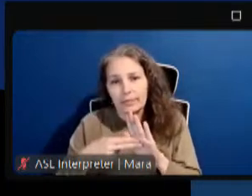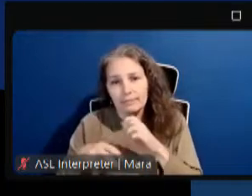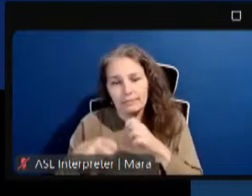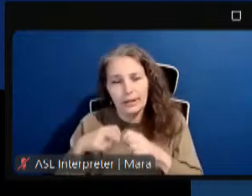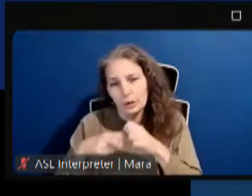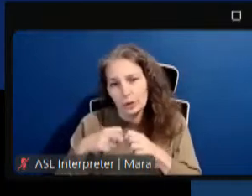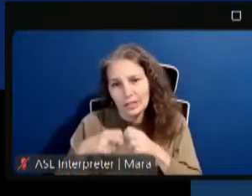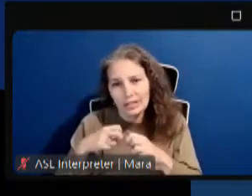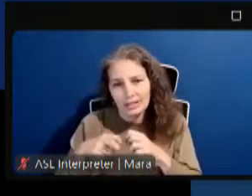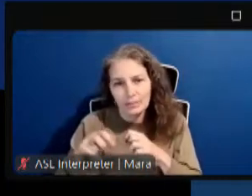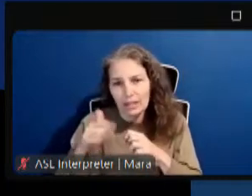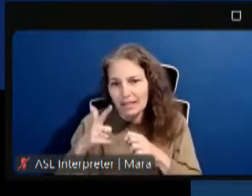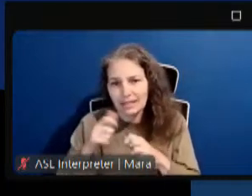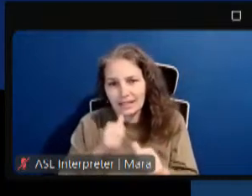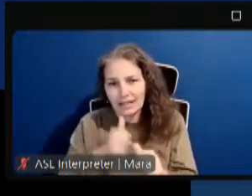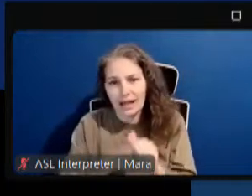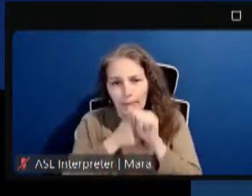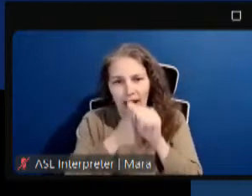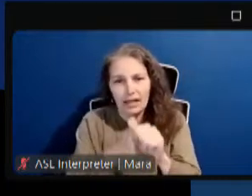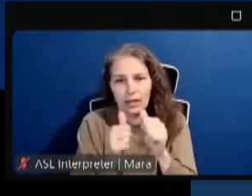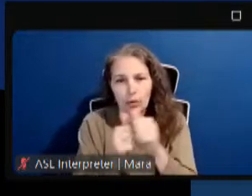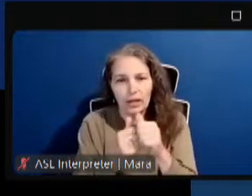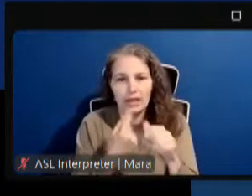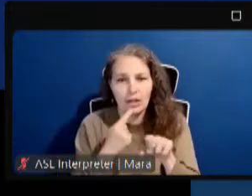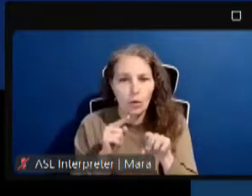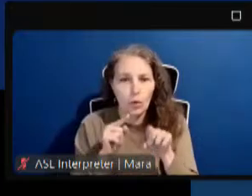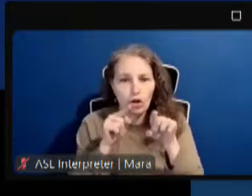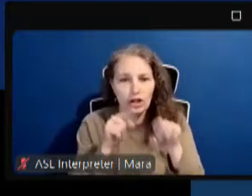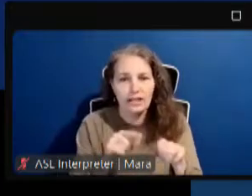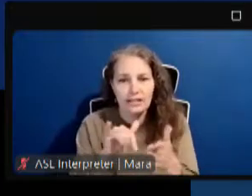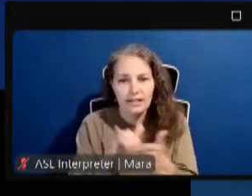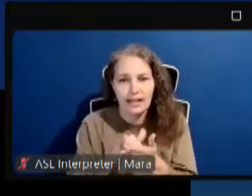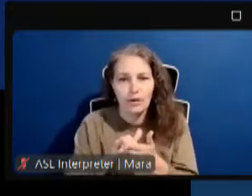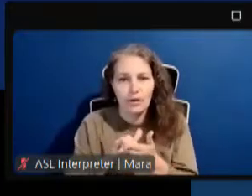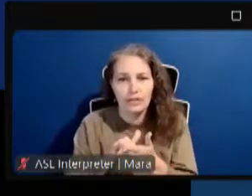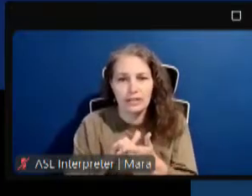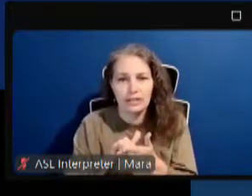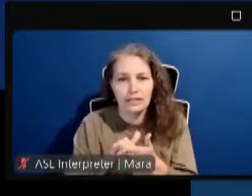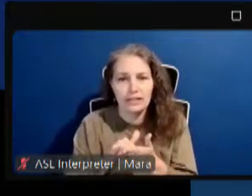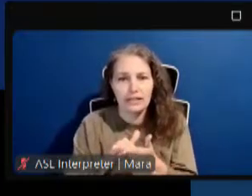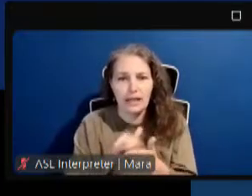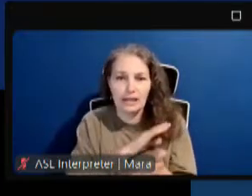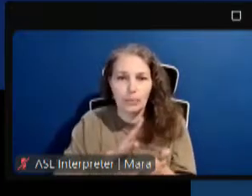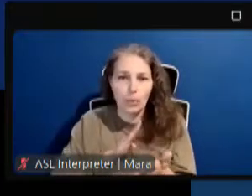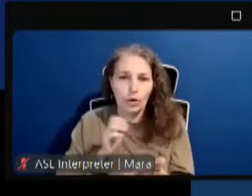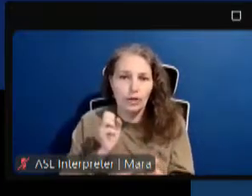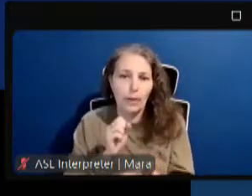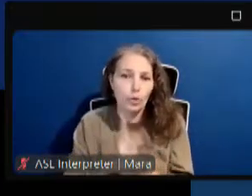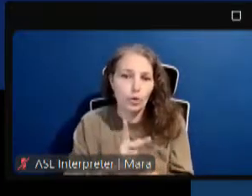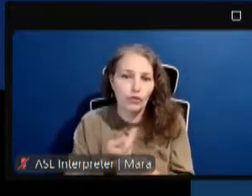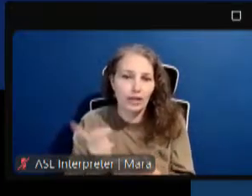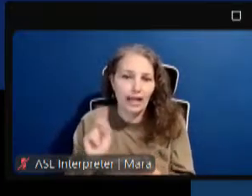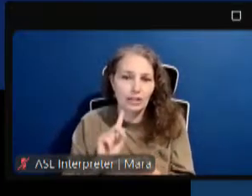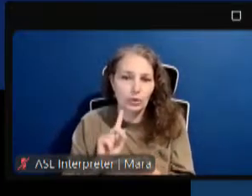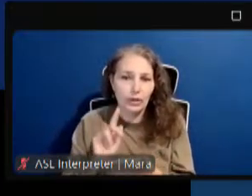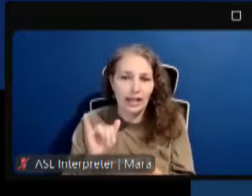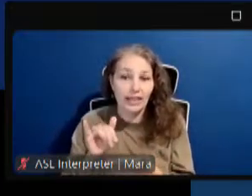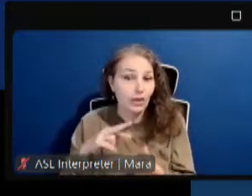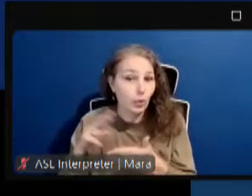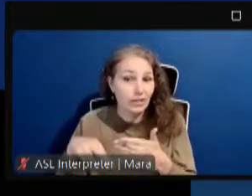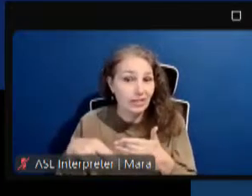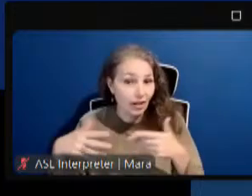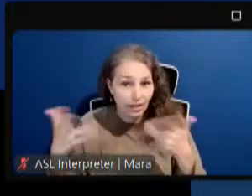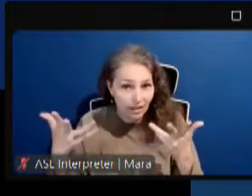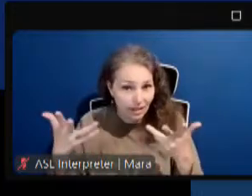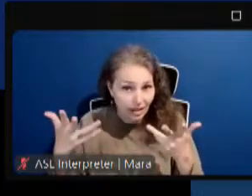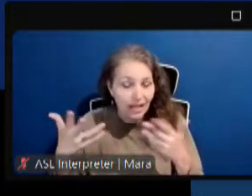with the ordinance that the board approved last week, and it will result in the county stepping